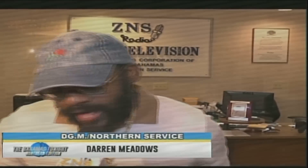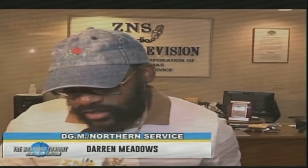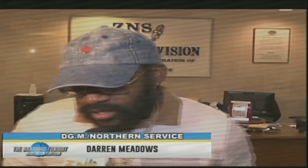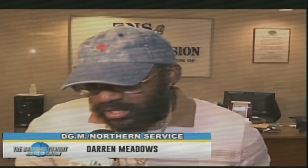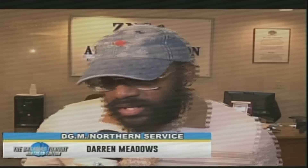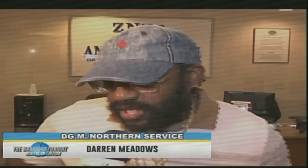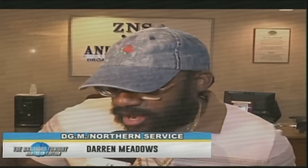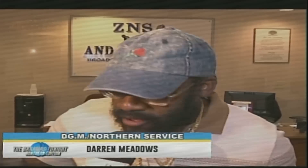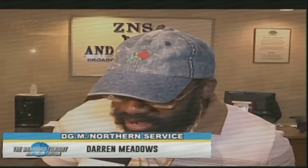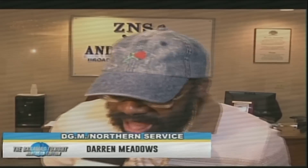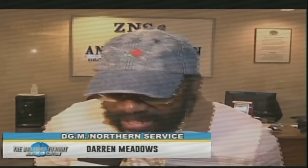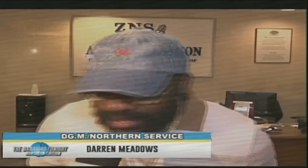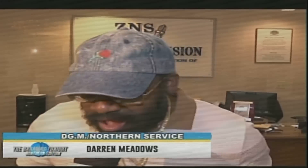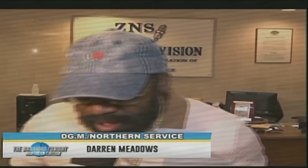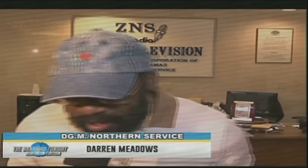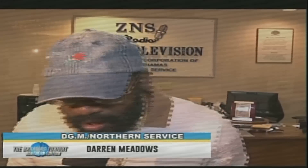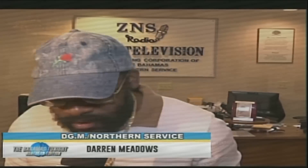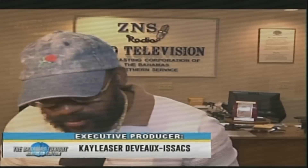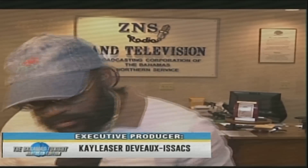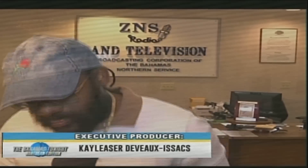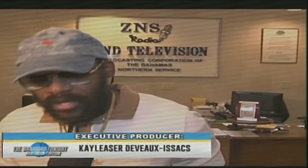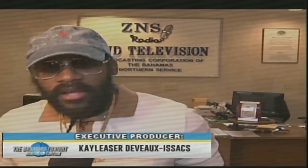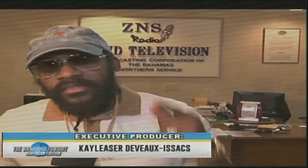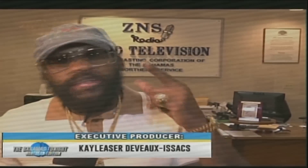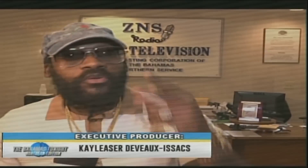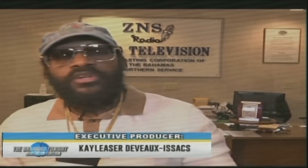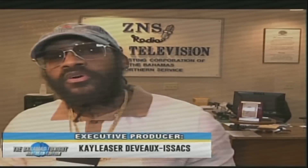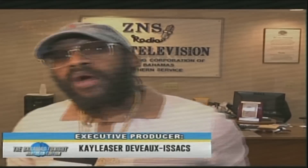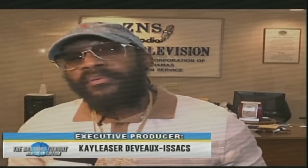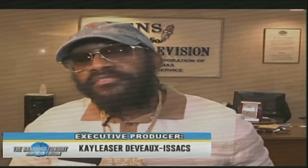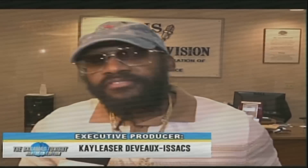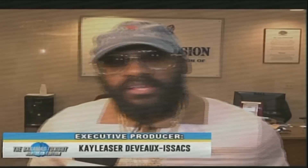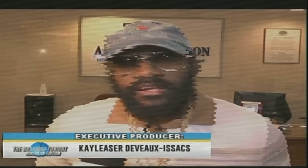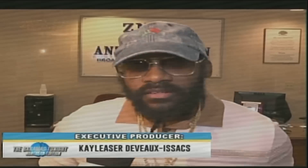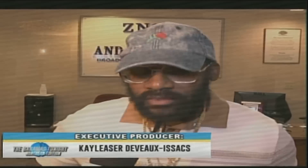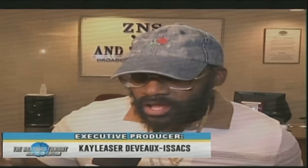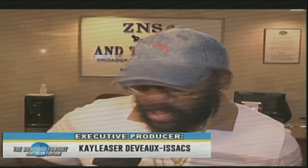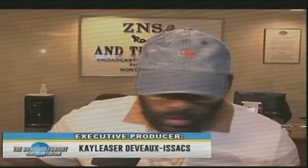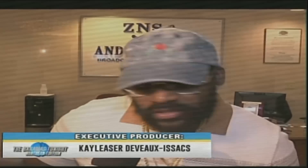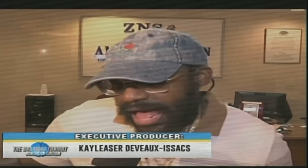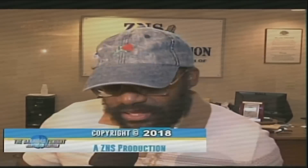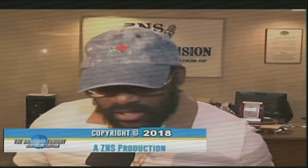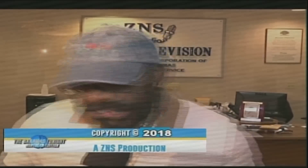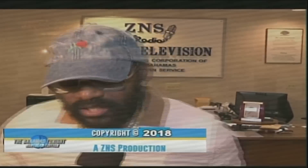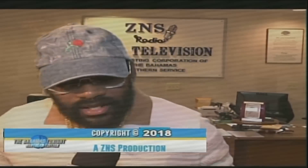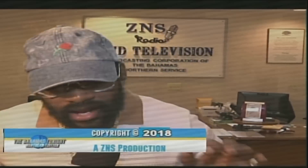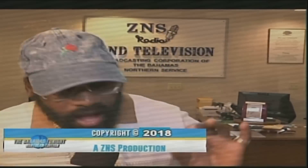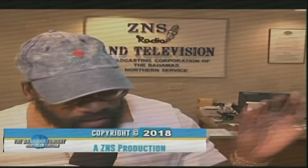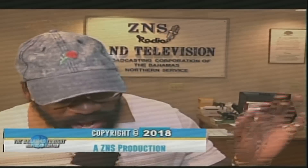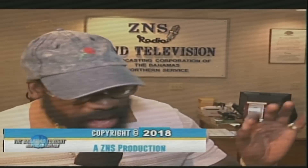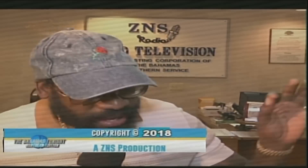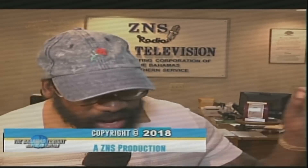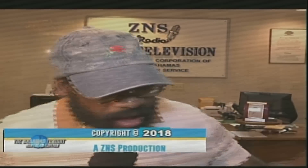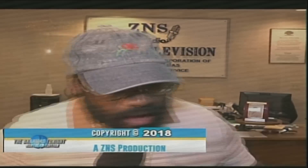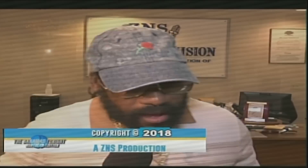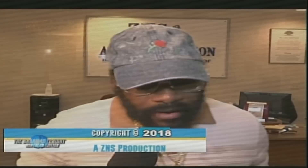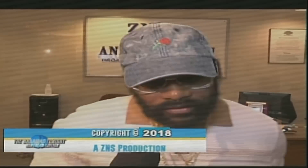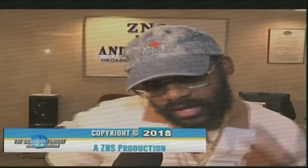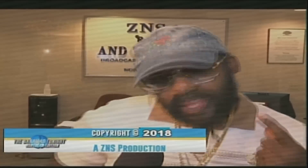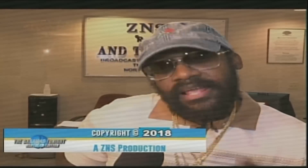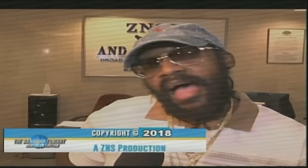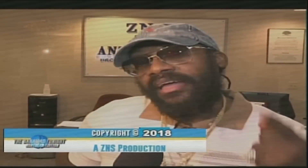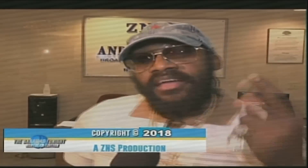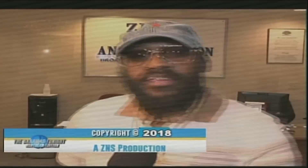Looks like you need a love like ours, then you would know how it feels. Looks like you need a love like